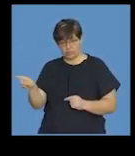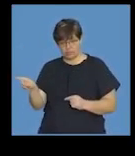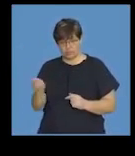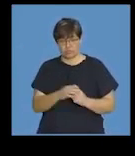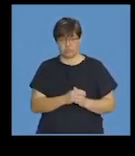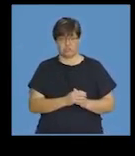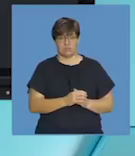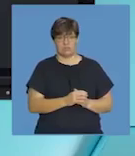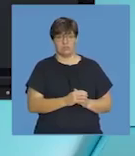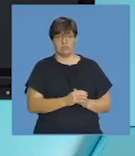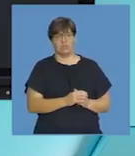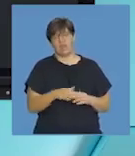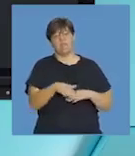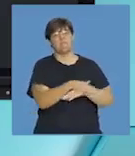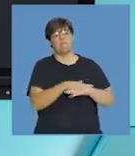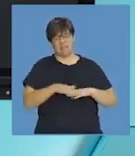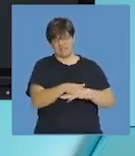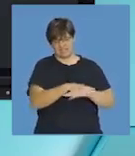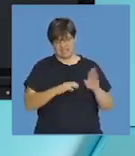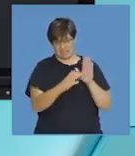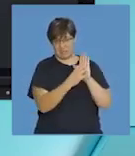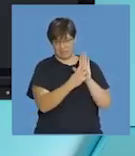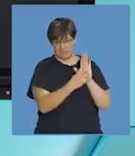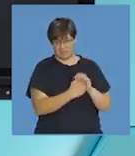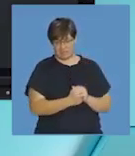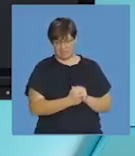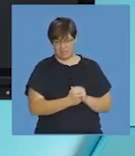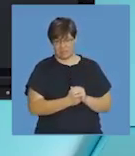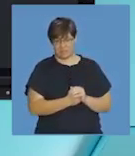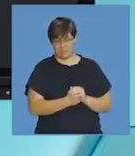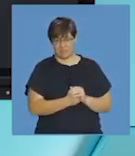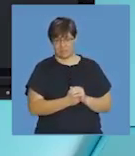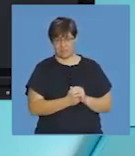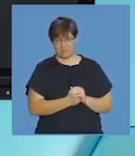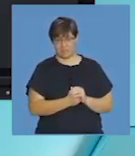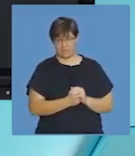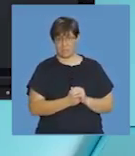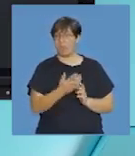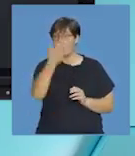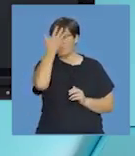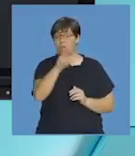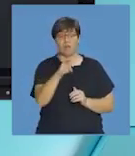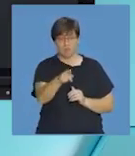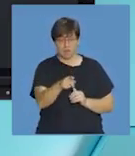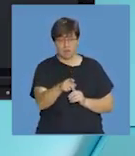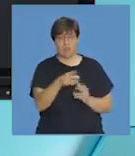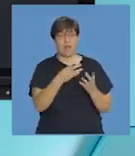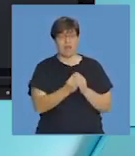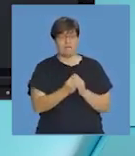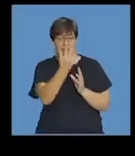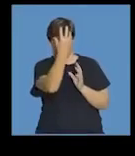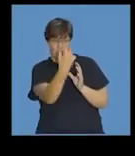Okay, that would be a basic diagram, but we know that there's going to be